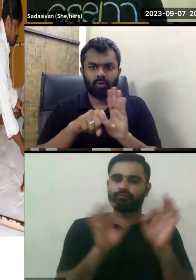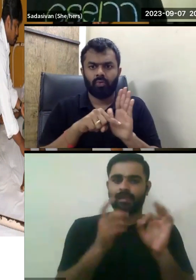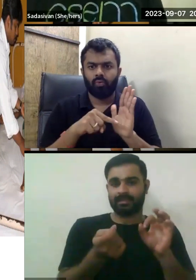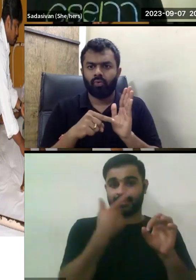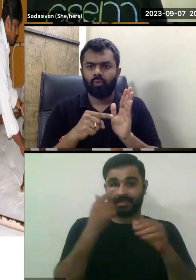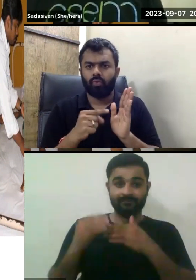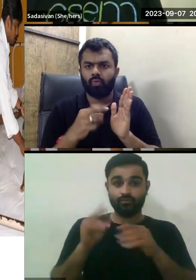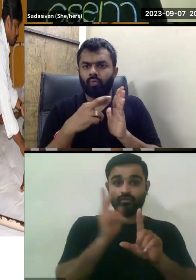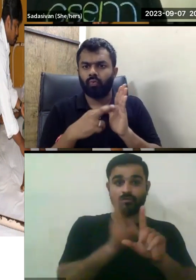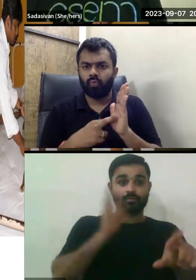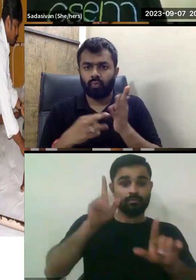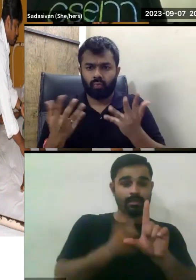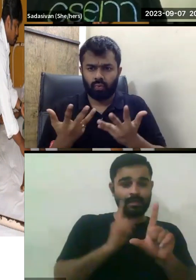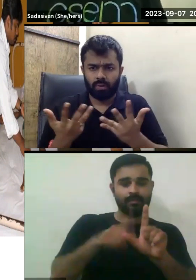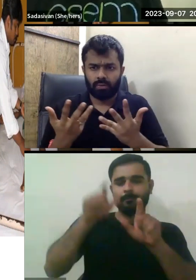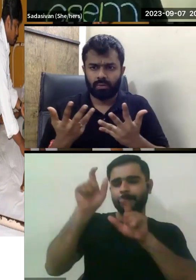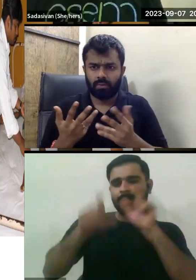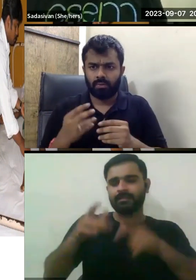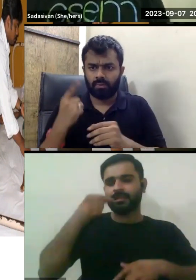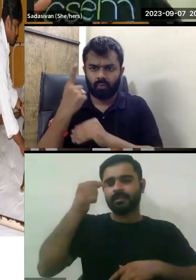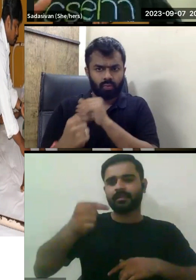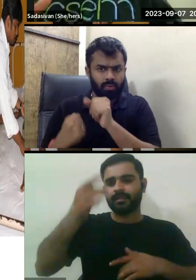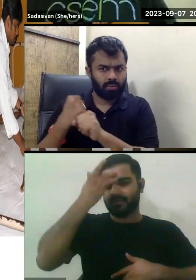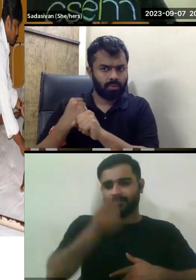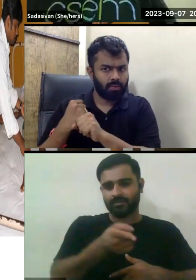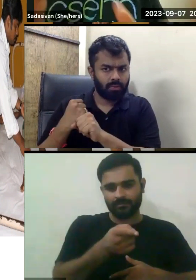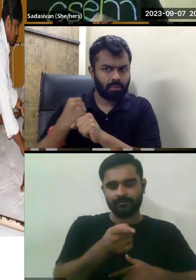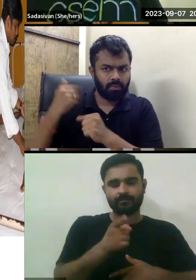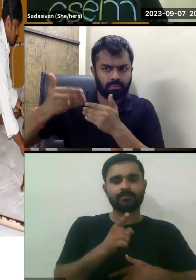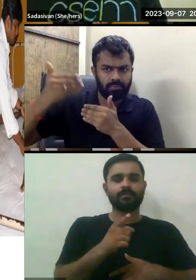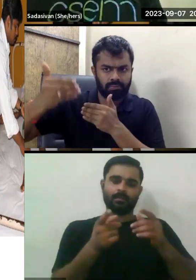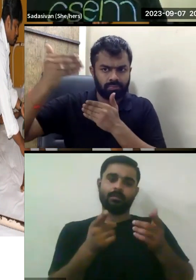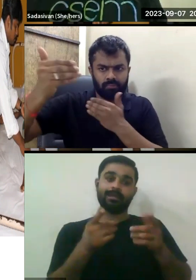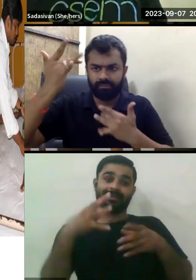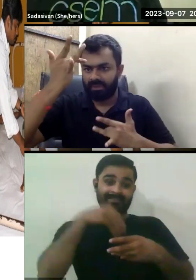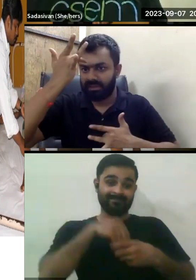years for any person with rare disease. That is the issue. And also the disbursement of this